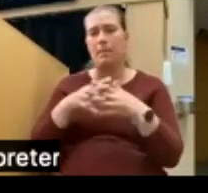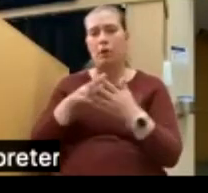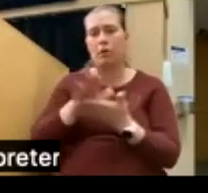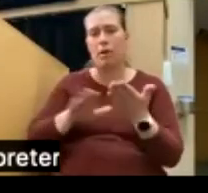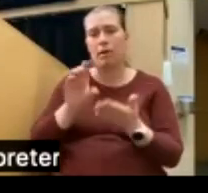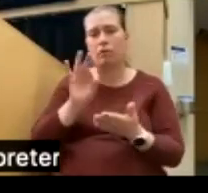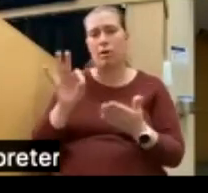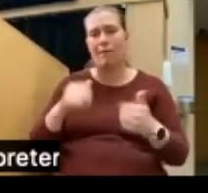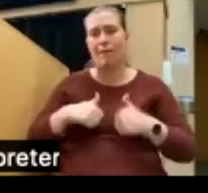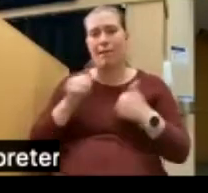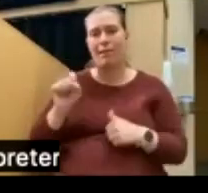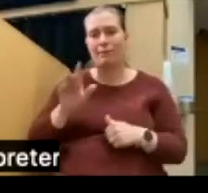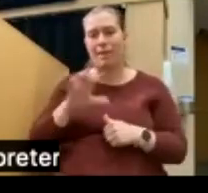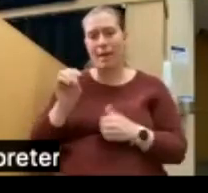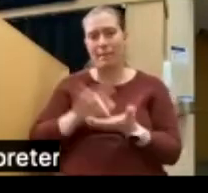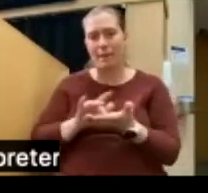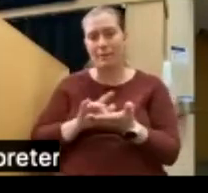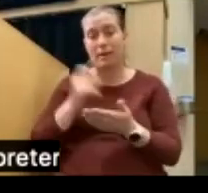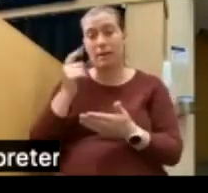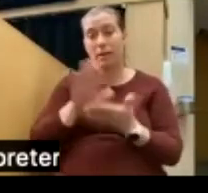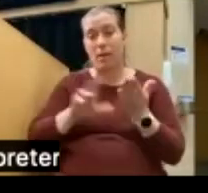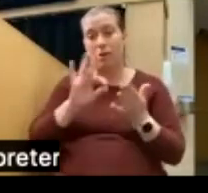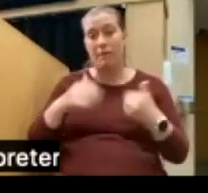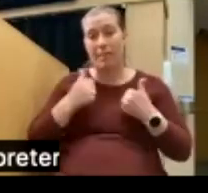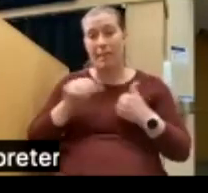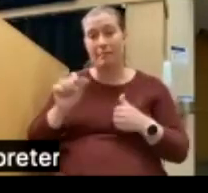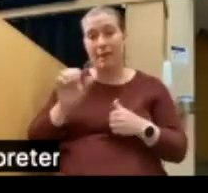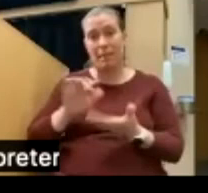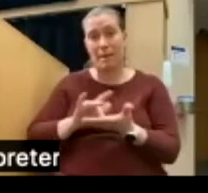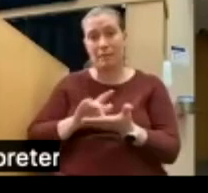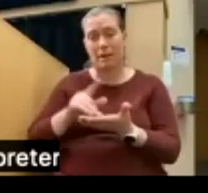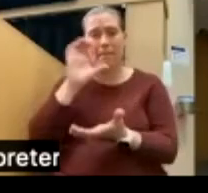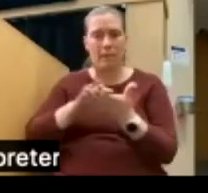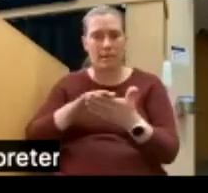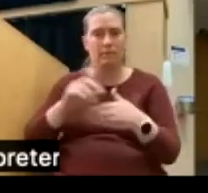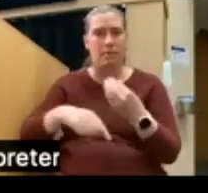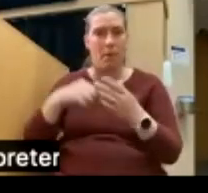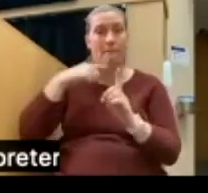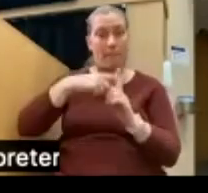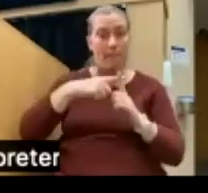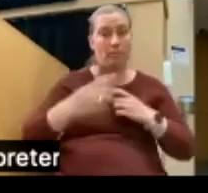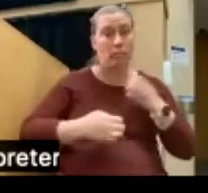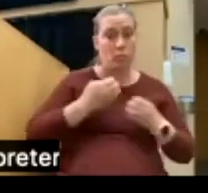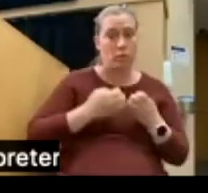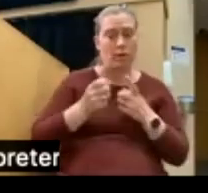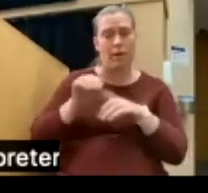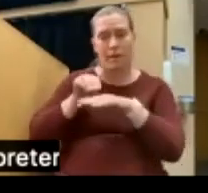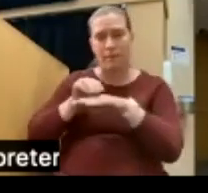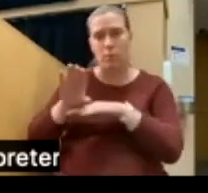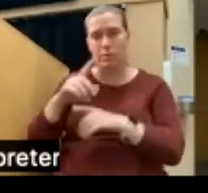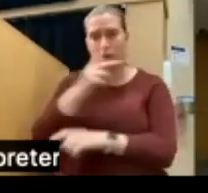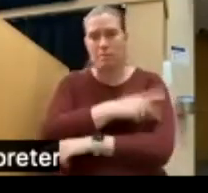Oh. And the college lifestyle medicine believes very strongly in positive emotion. That's the patient's ability